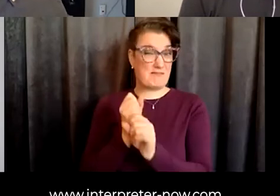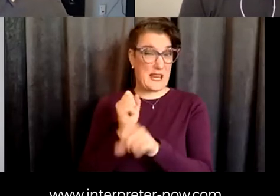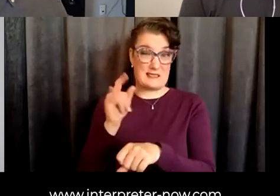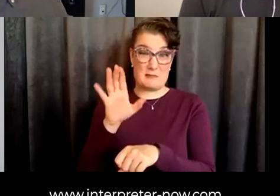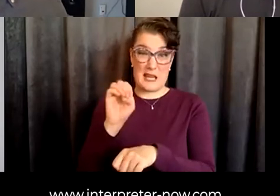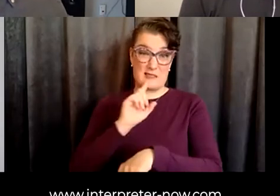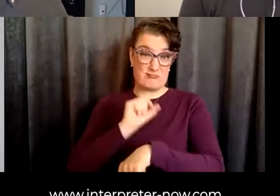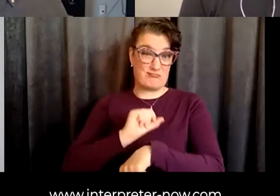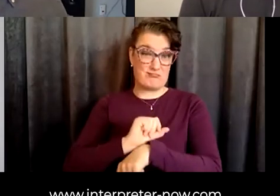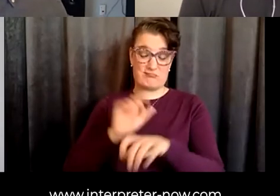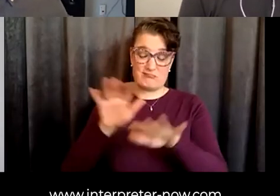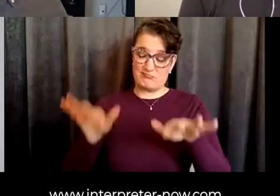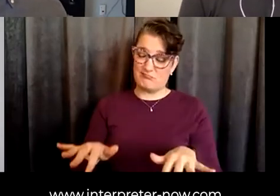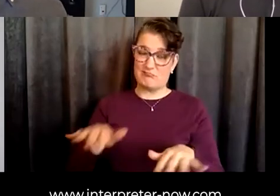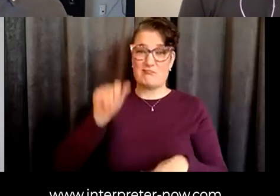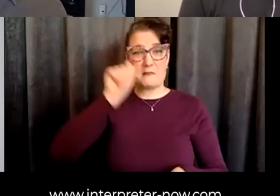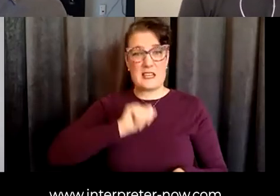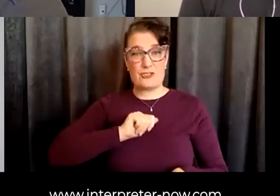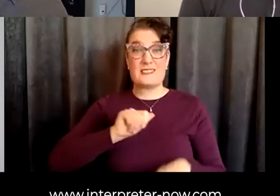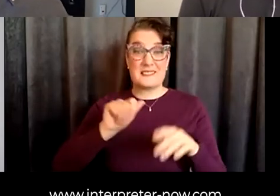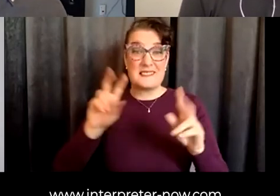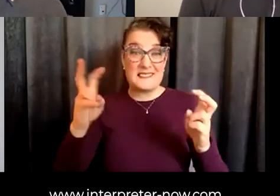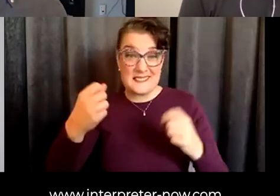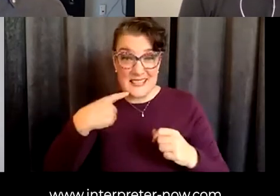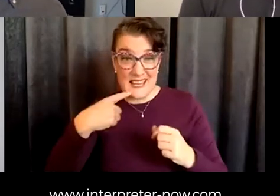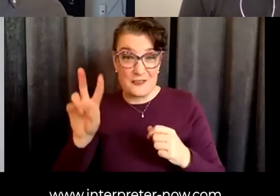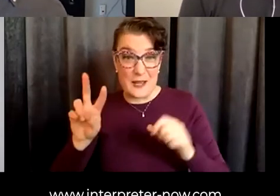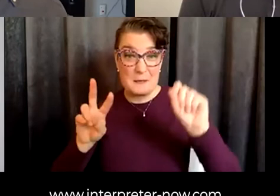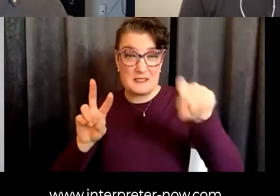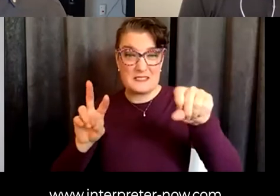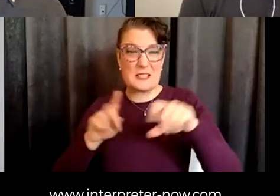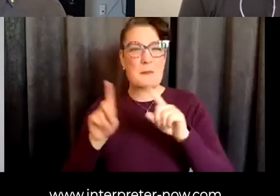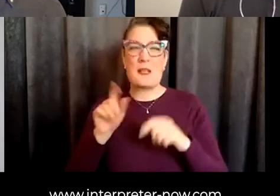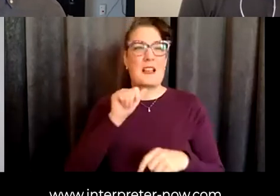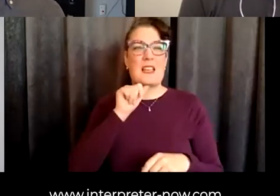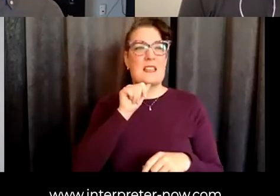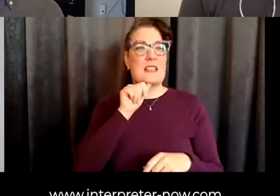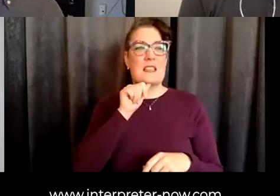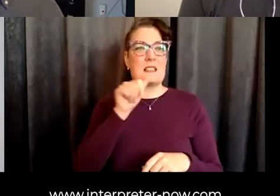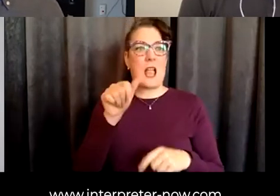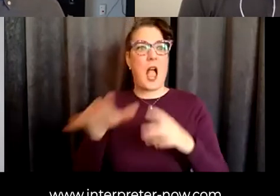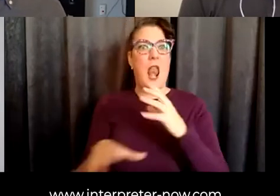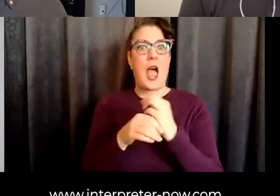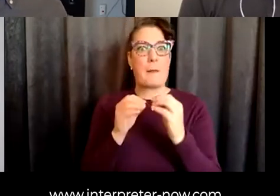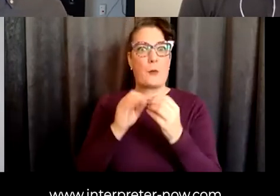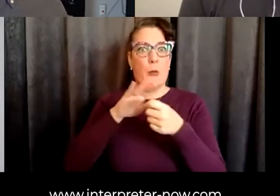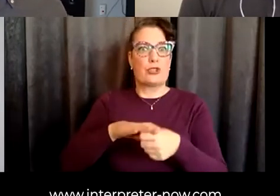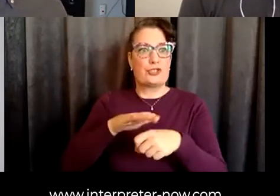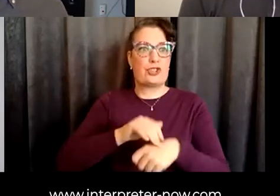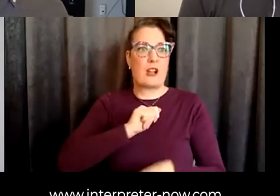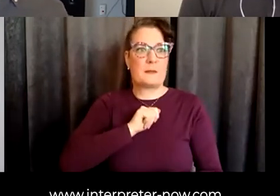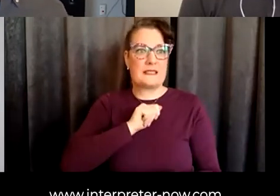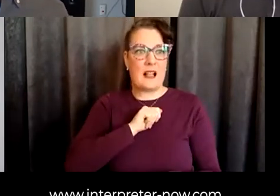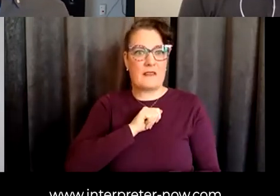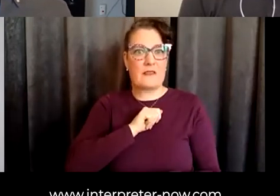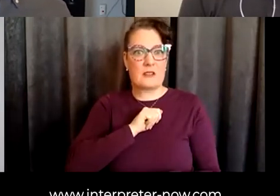be patient and to take my vitamins, but to not necessarily put additional added pressure that